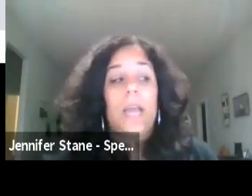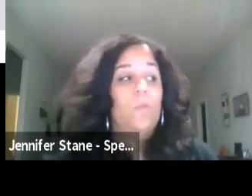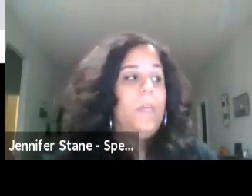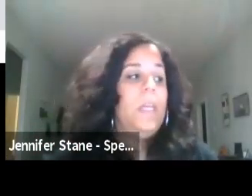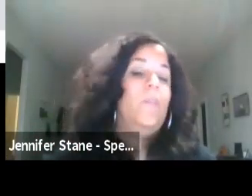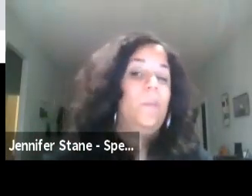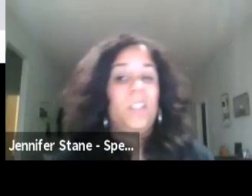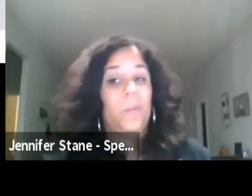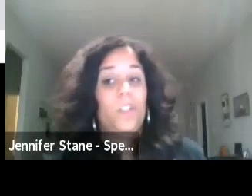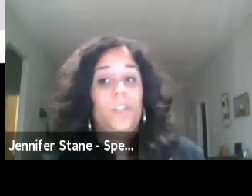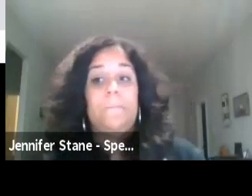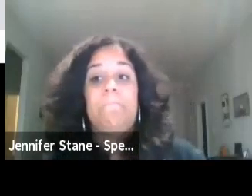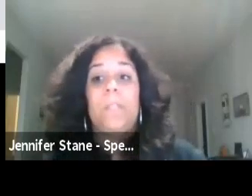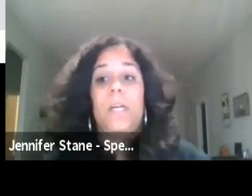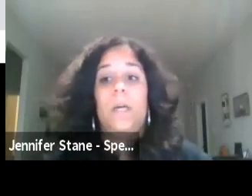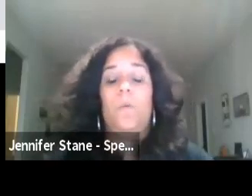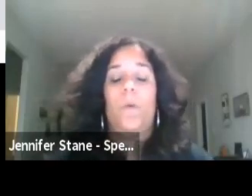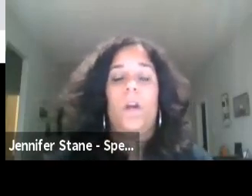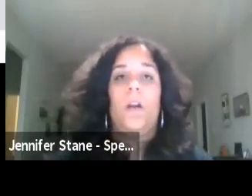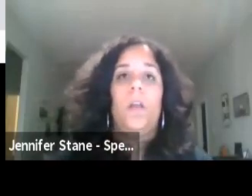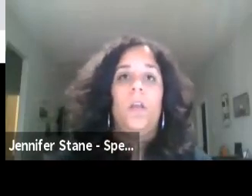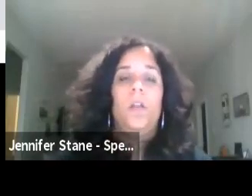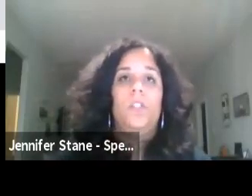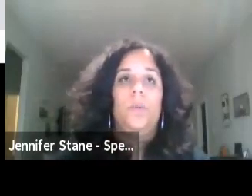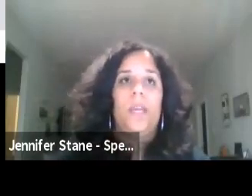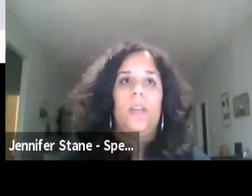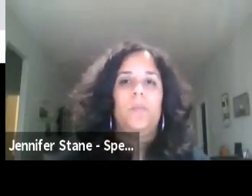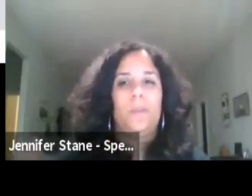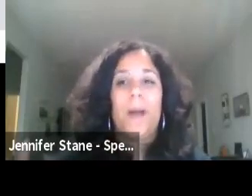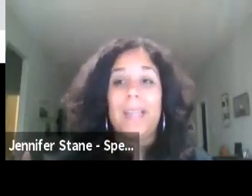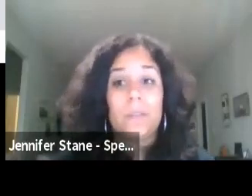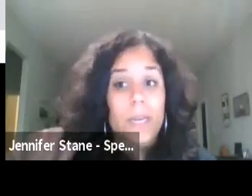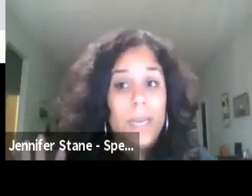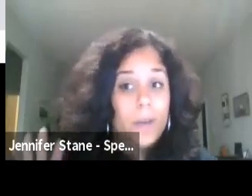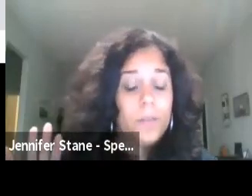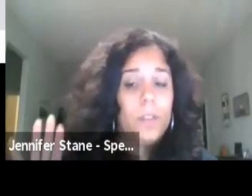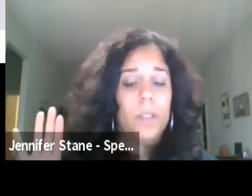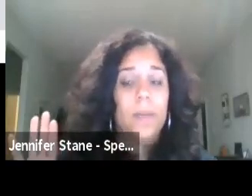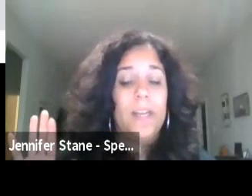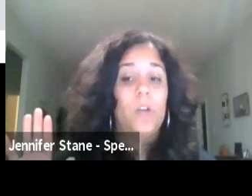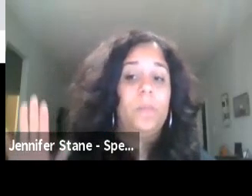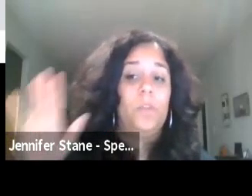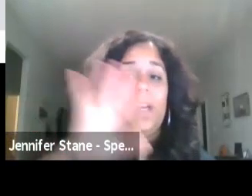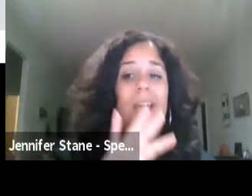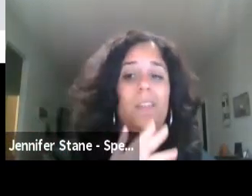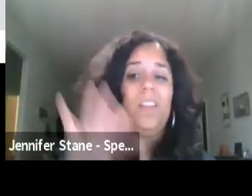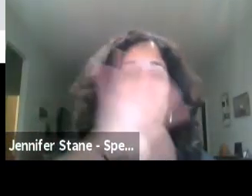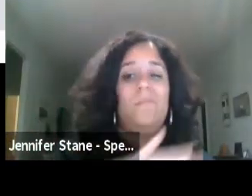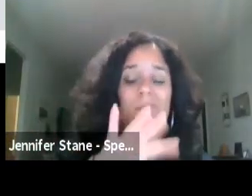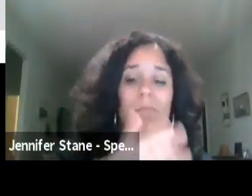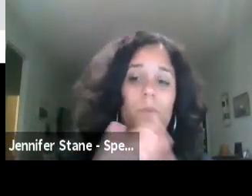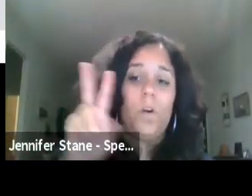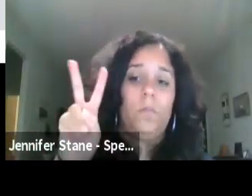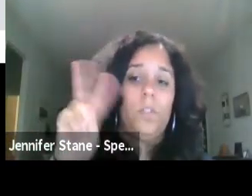coming. That will be November, December-ish. We're doing, it's more of a pilot right now. I need a group of 20